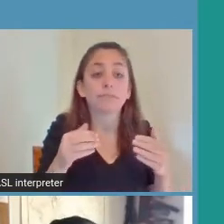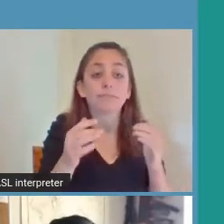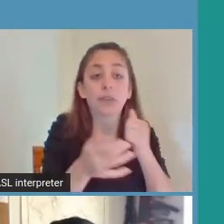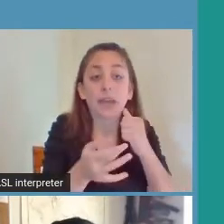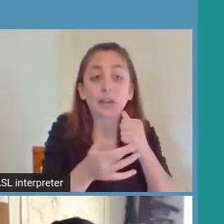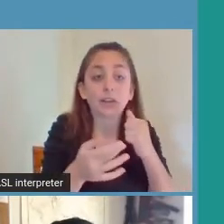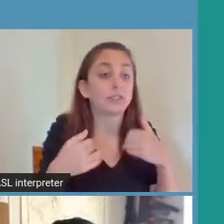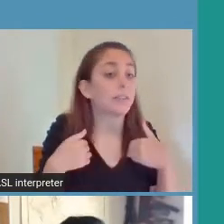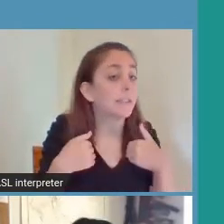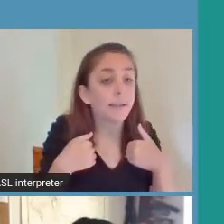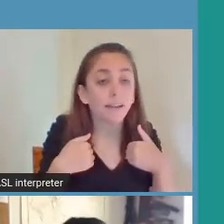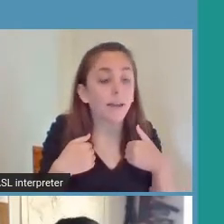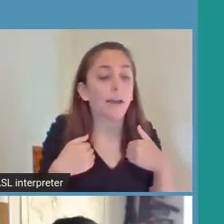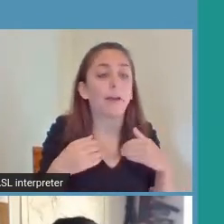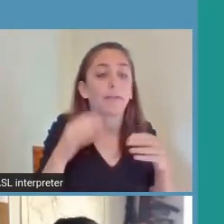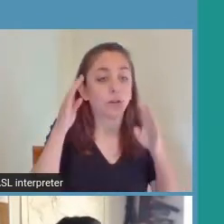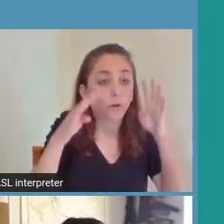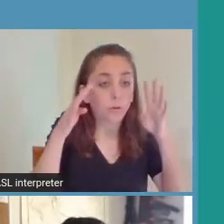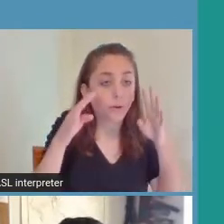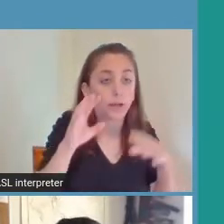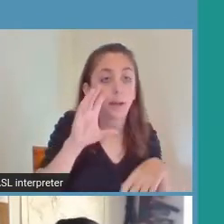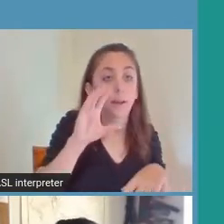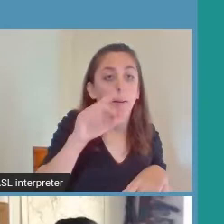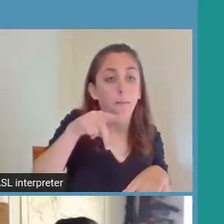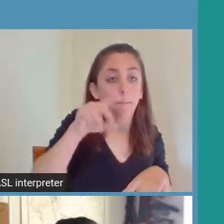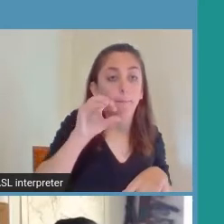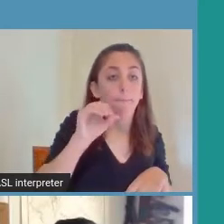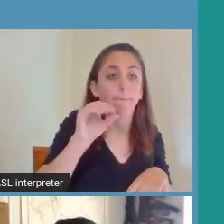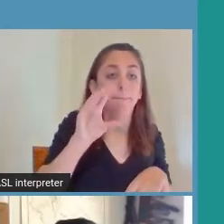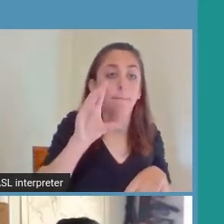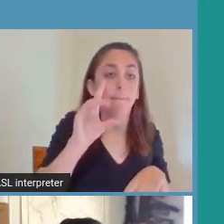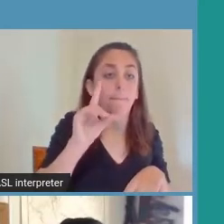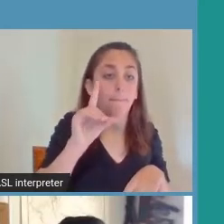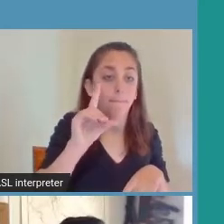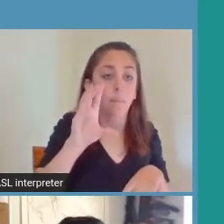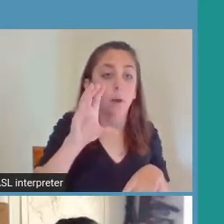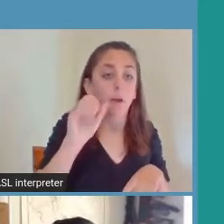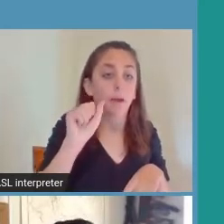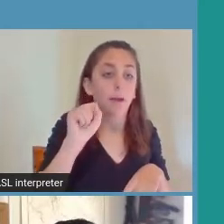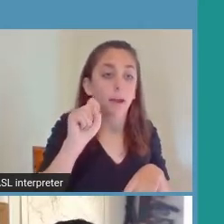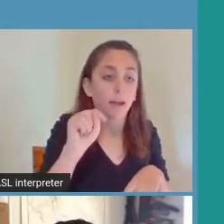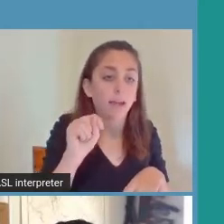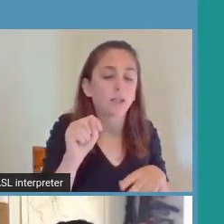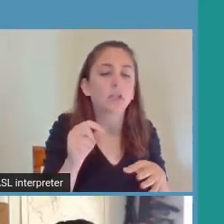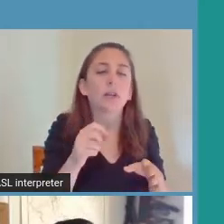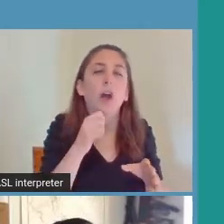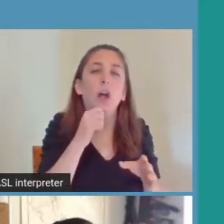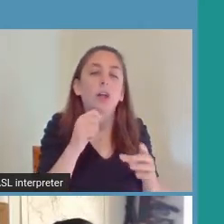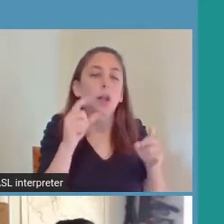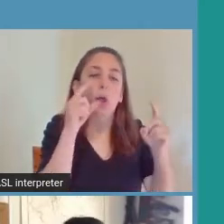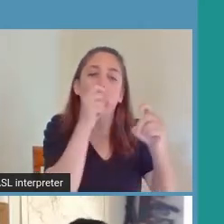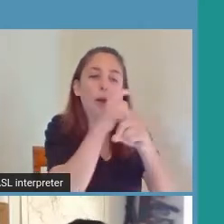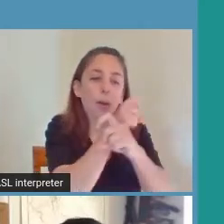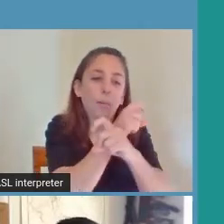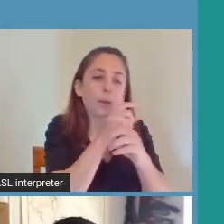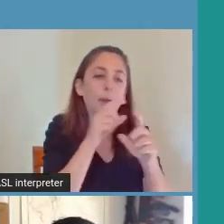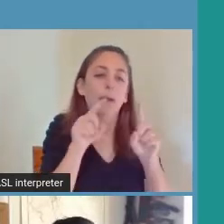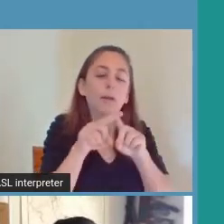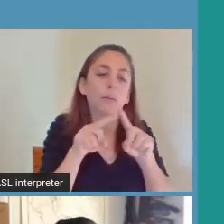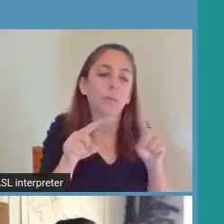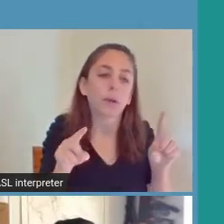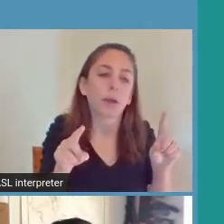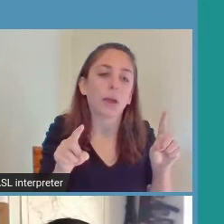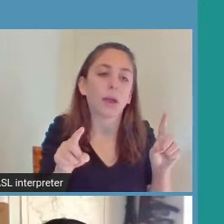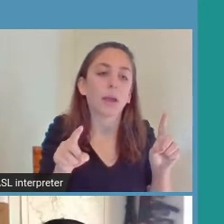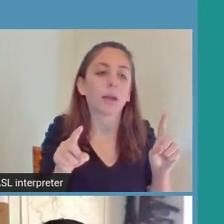able to put a podcast together. And I know for those who do podcasts, they realize it's really not that complicated of a thing. But you know, we're a